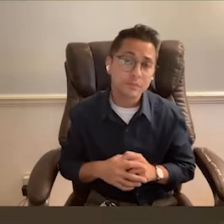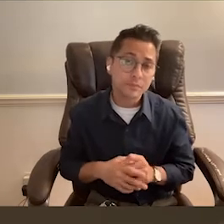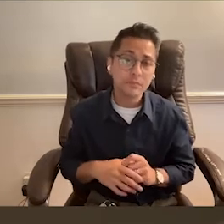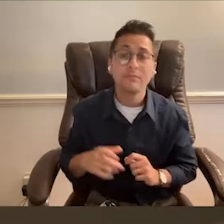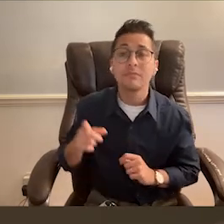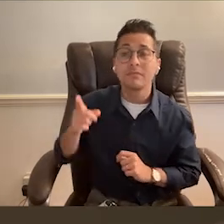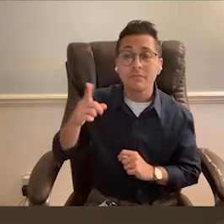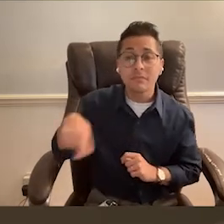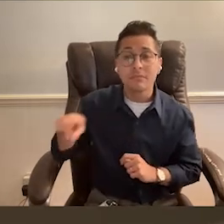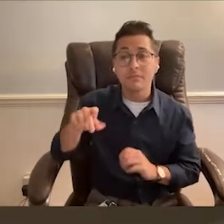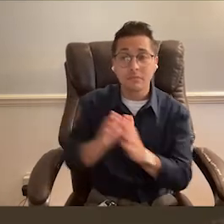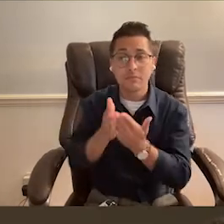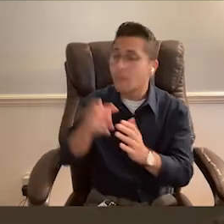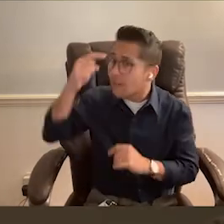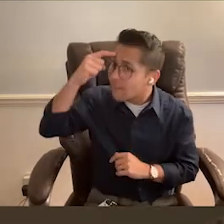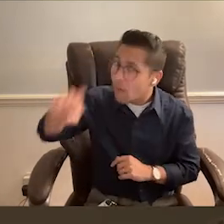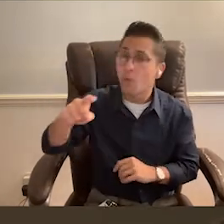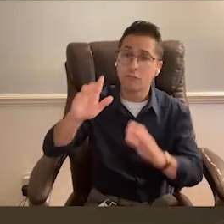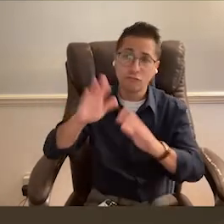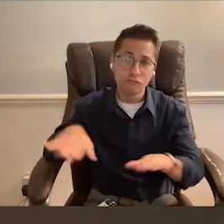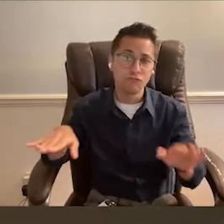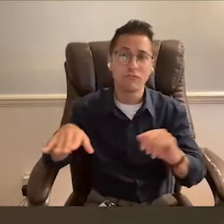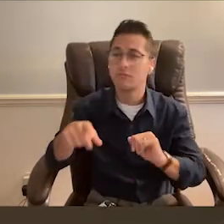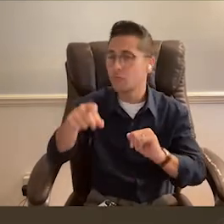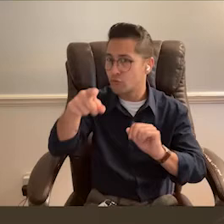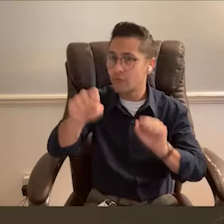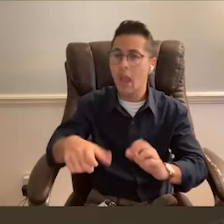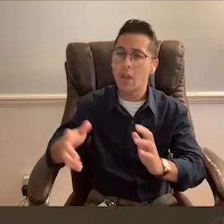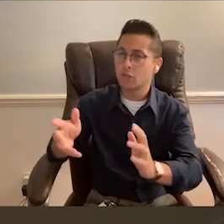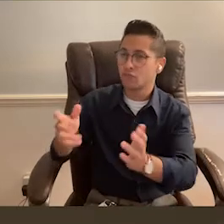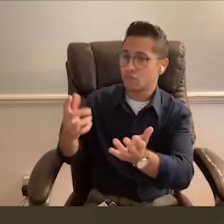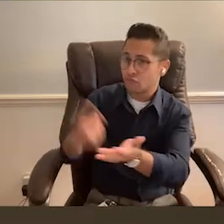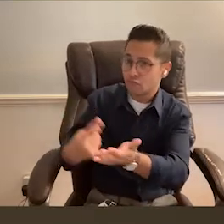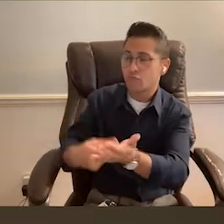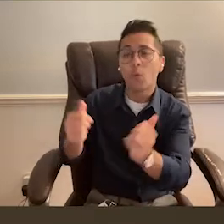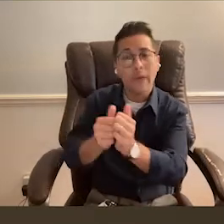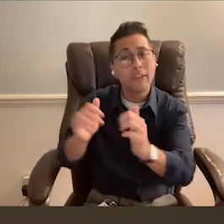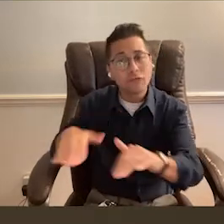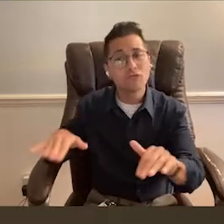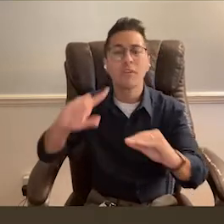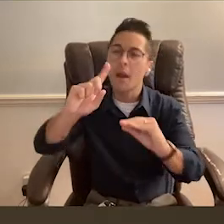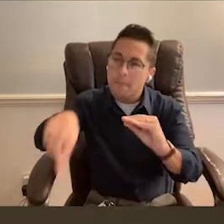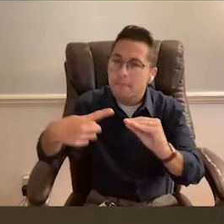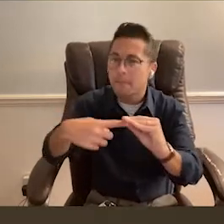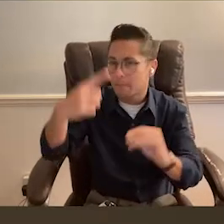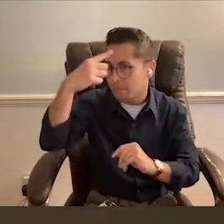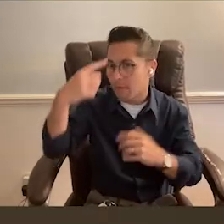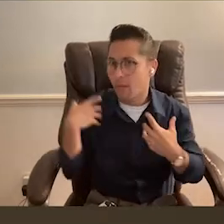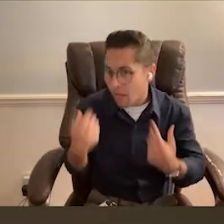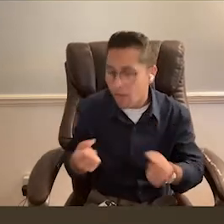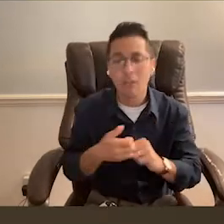our partners. I work for the Partnership for Child Health. And they are for children. They are for you